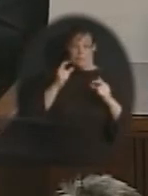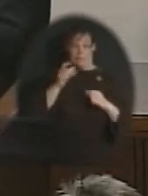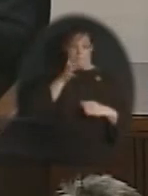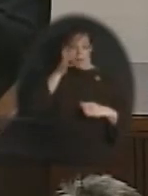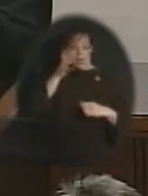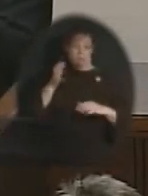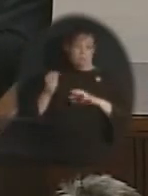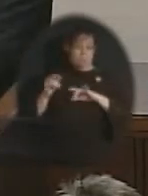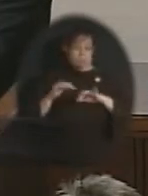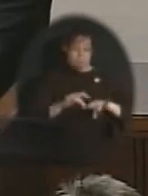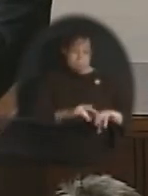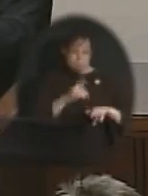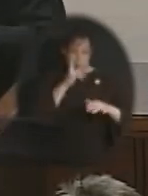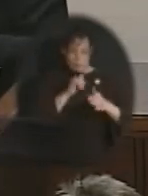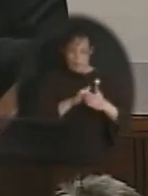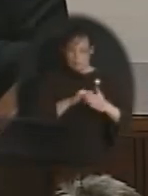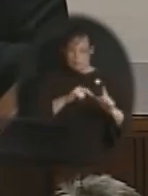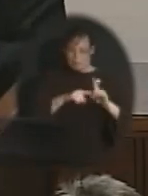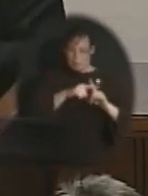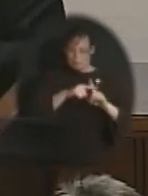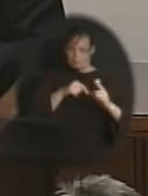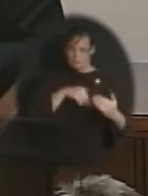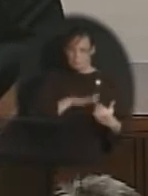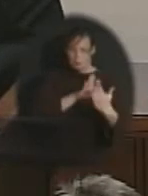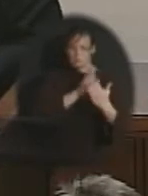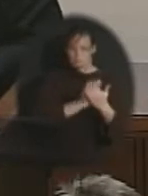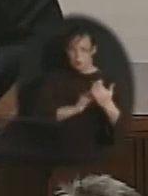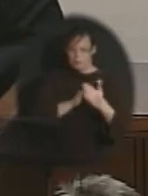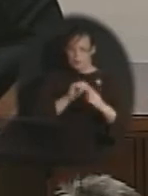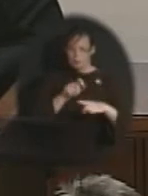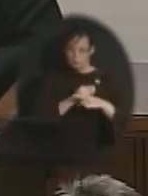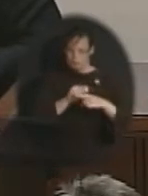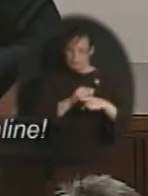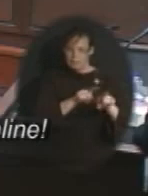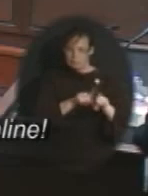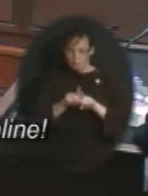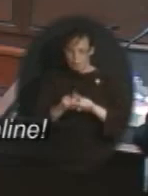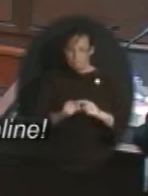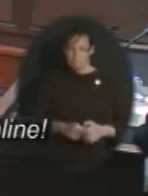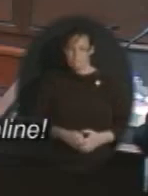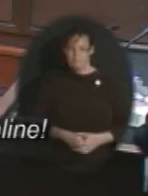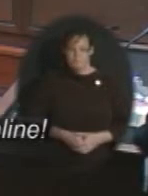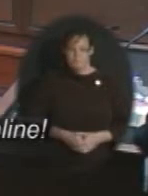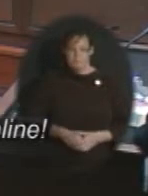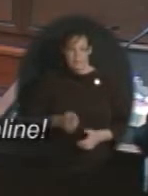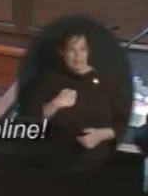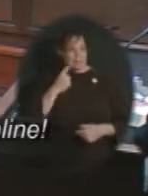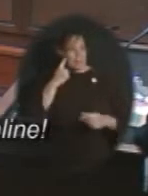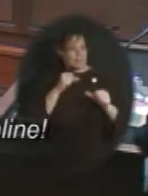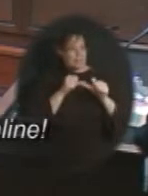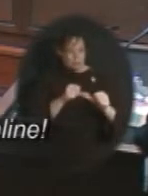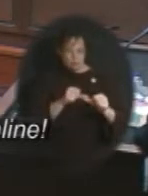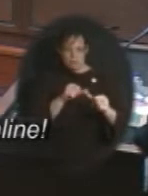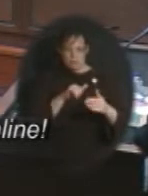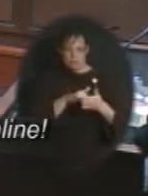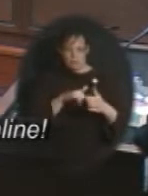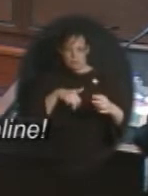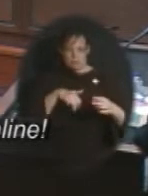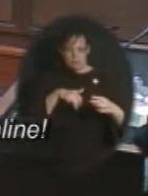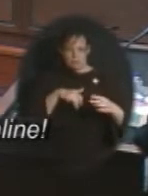in droves for that. And the positive approach has been part of those trainings as well. So. Well, and I think that continues to be the challenge